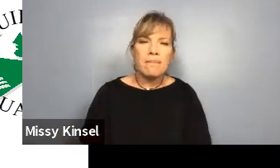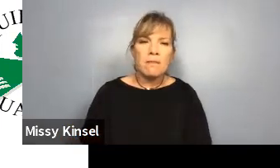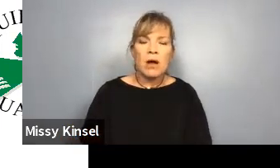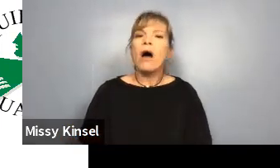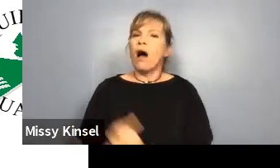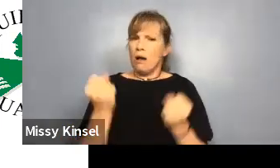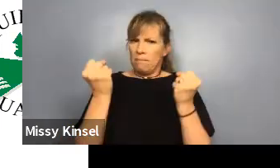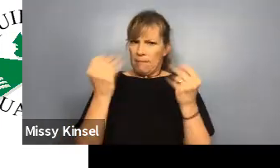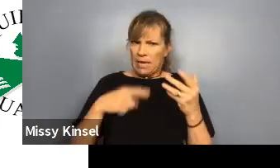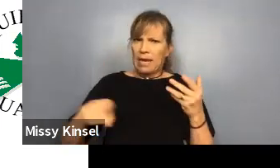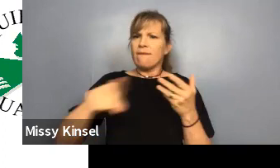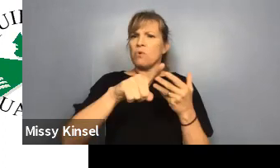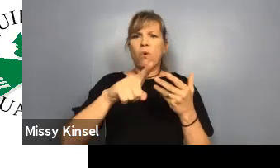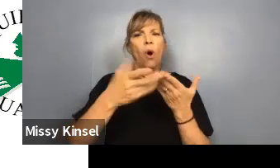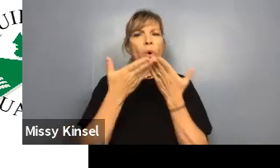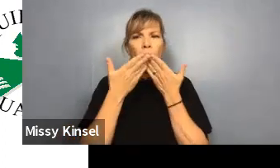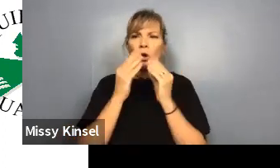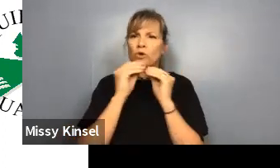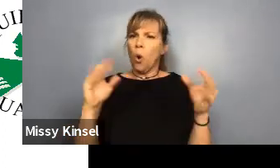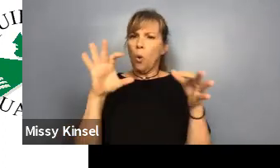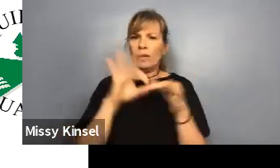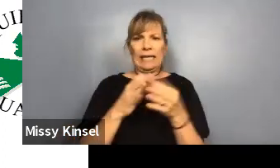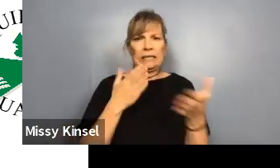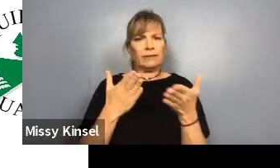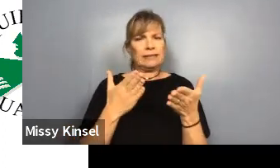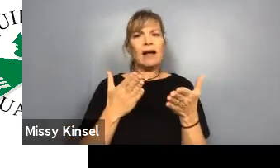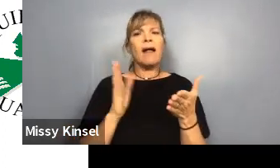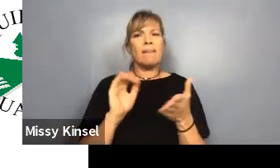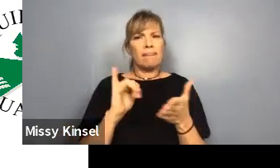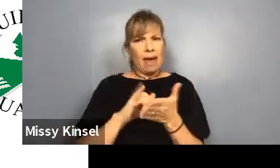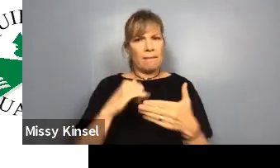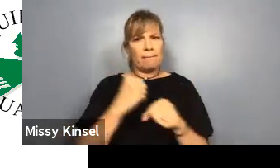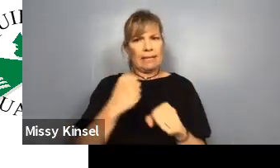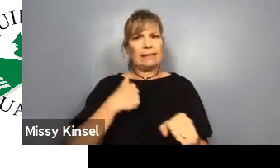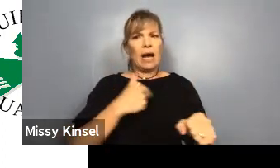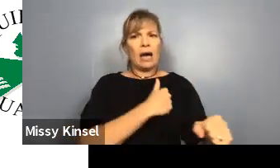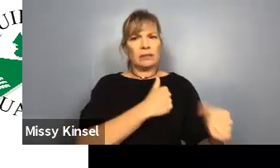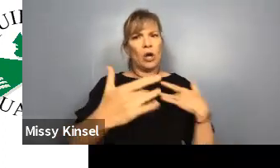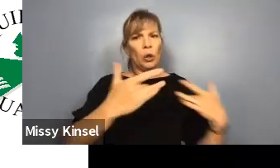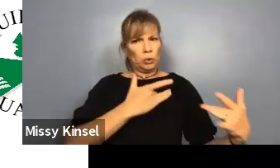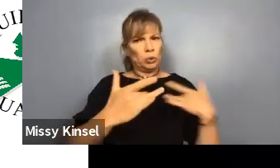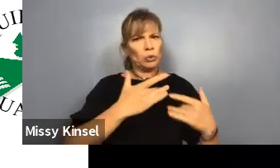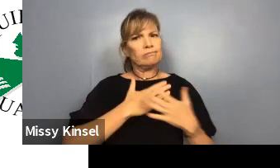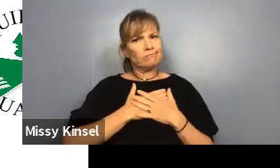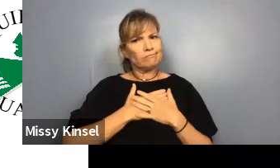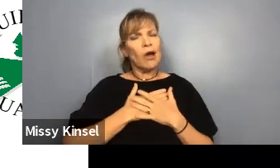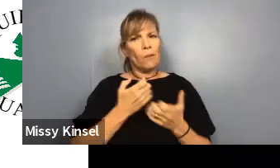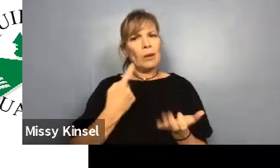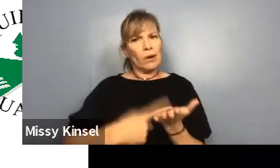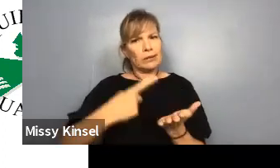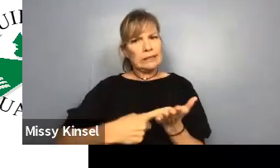Quite a few are receiving no related services, which does concern us, and we certainly want to address